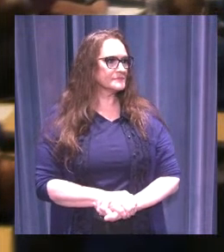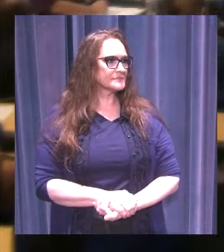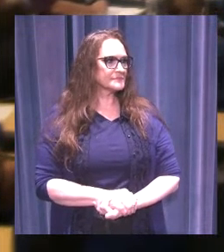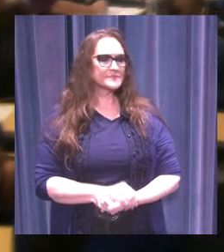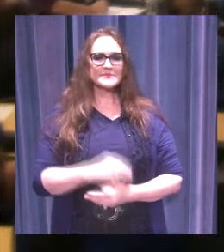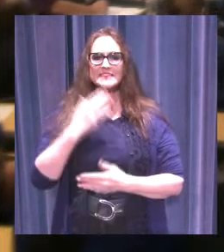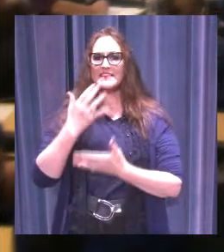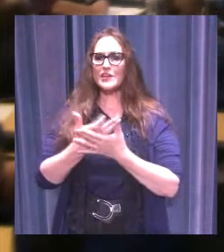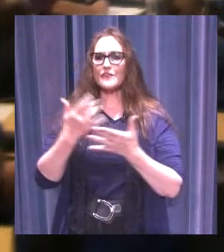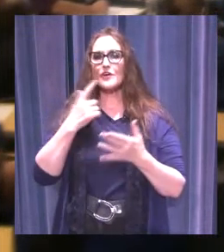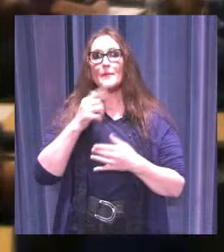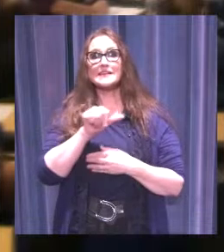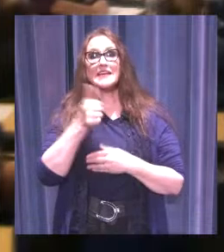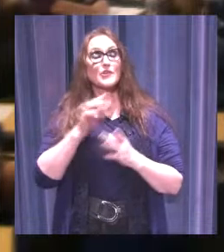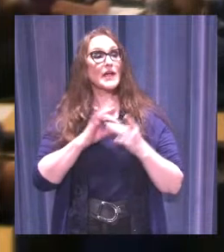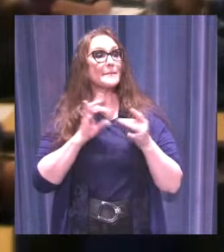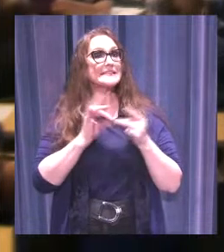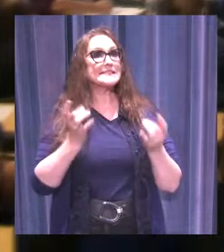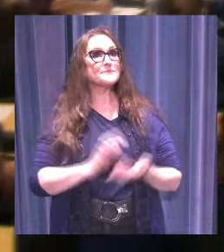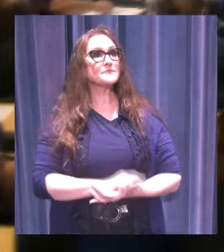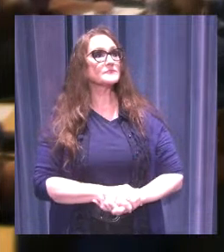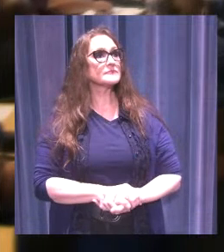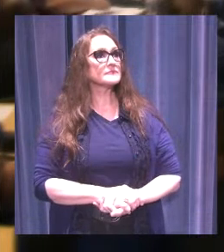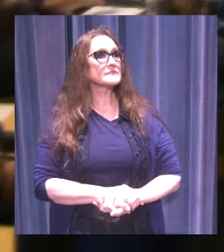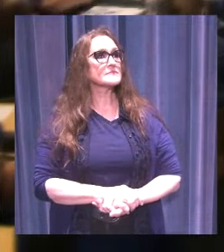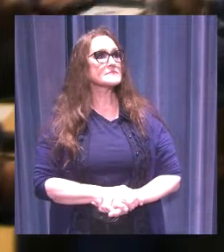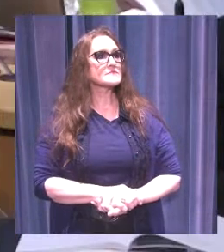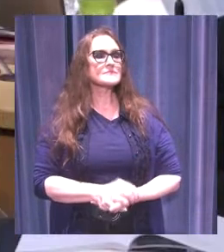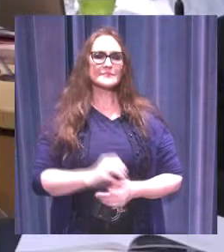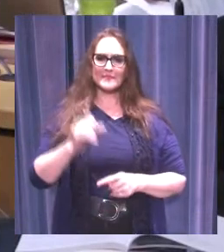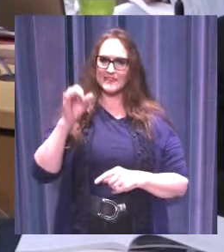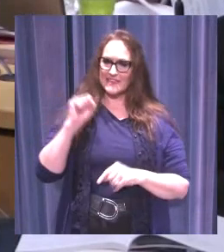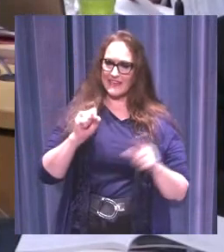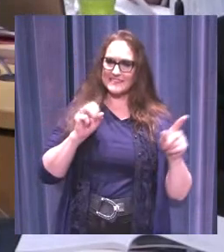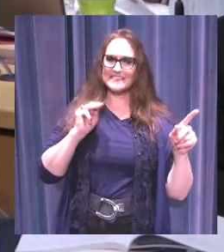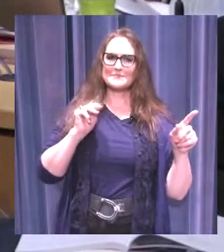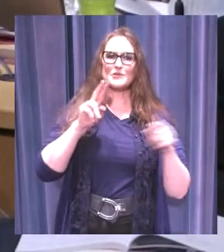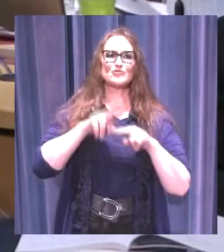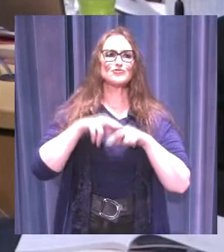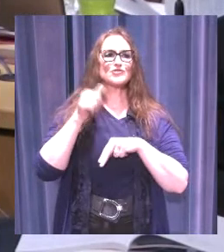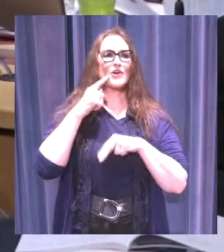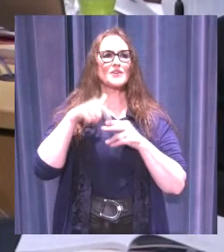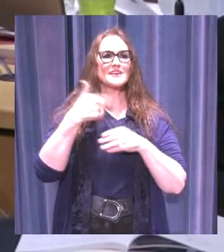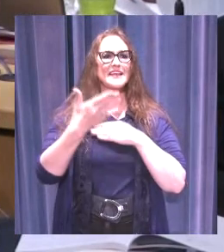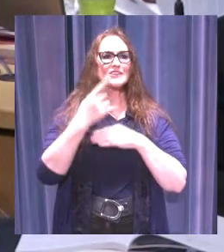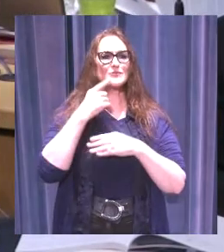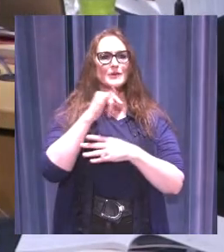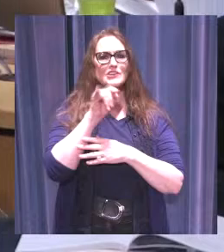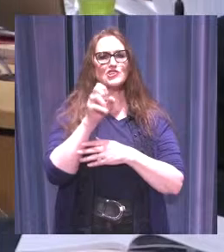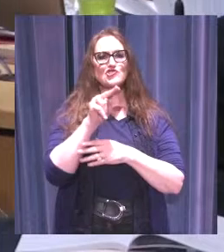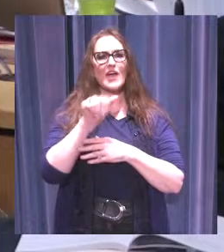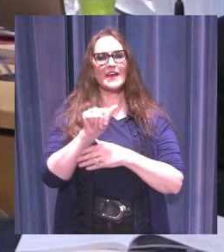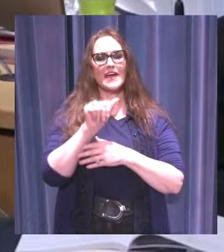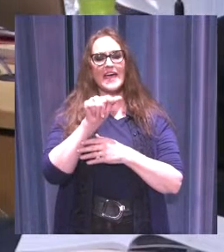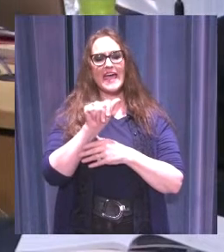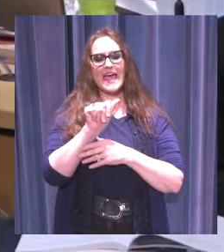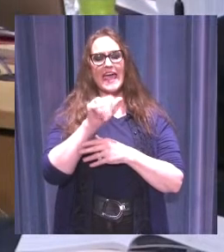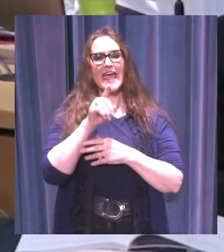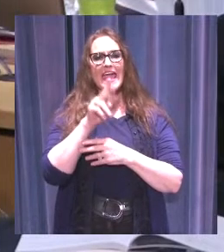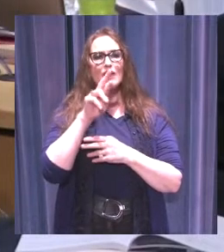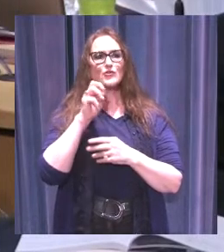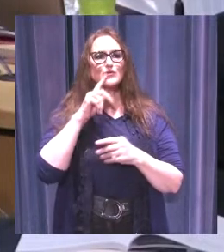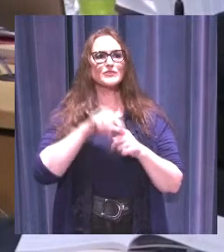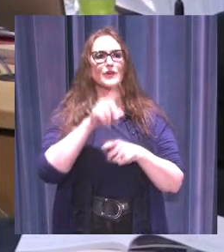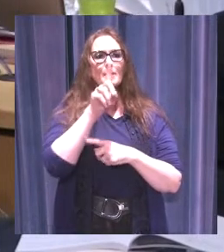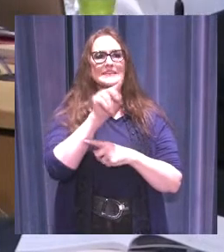Thank you very much. Are there any other comments? Yes, Mr. Chair. Next comment's been submitted by Jenna Andrews of Davis in Michigan